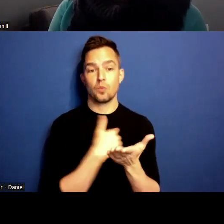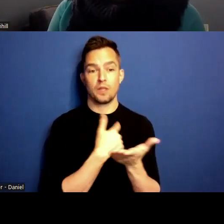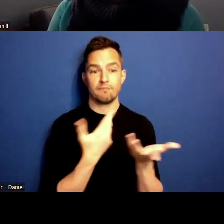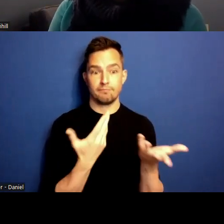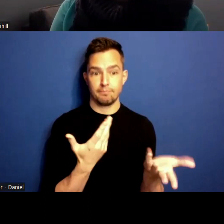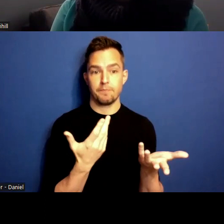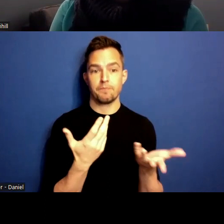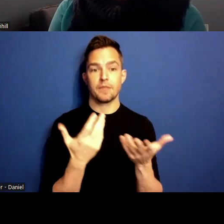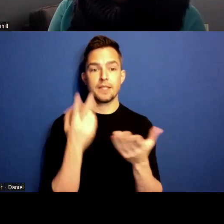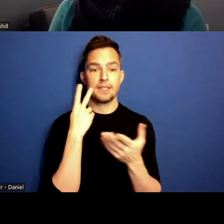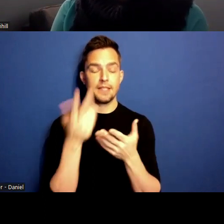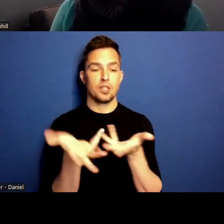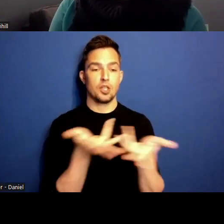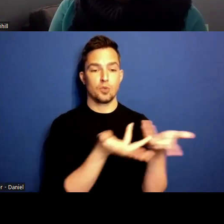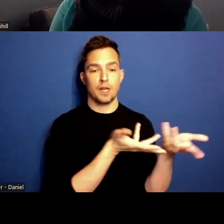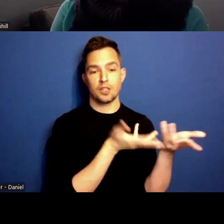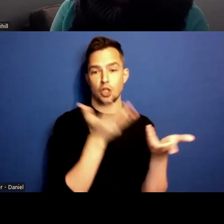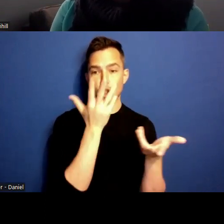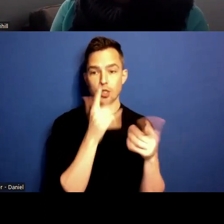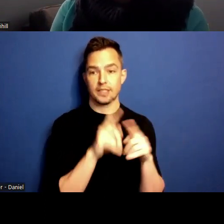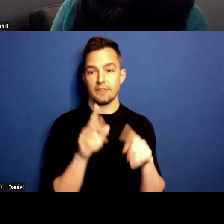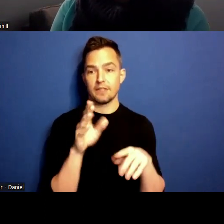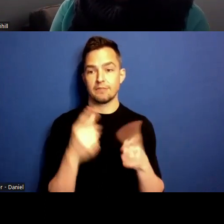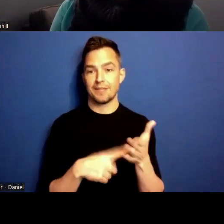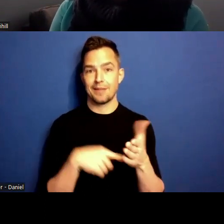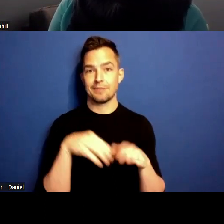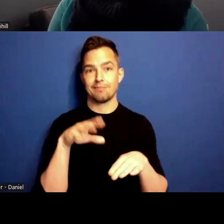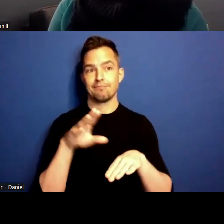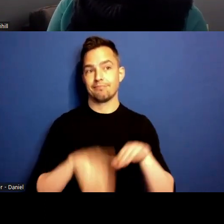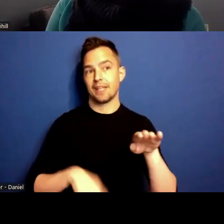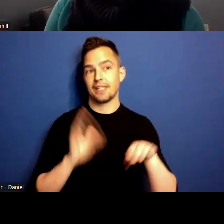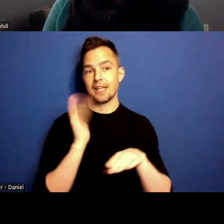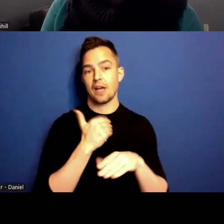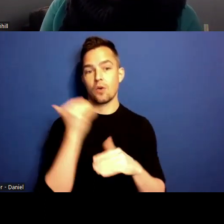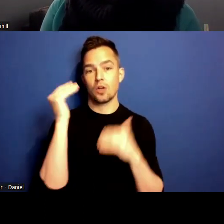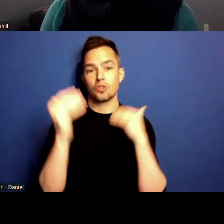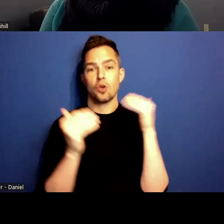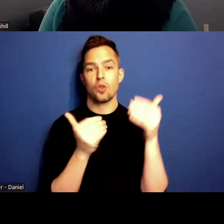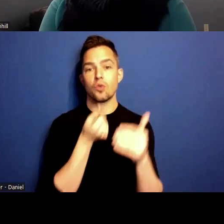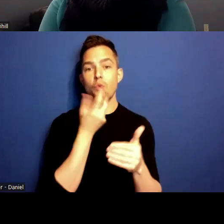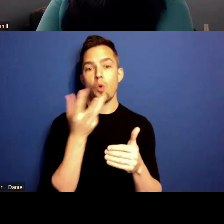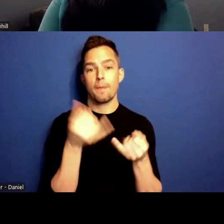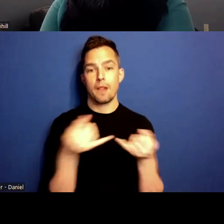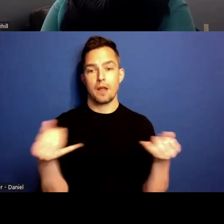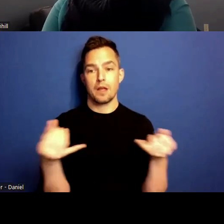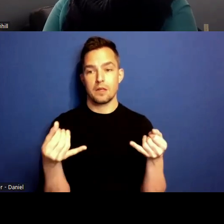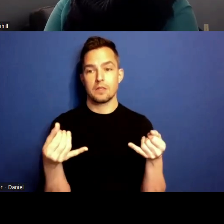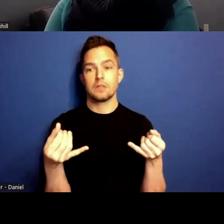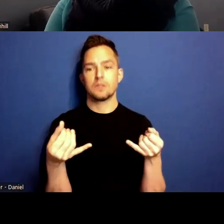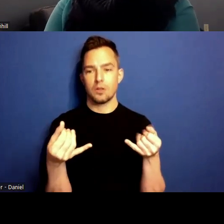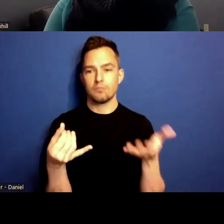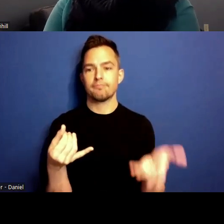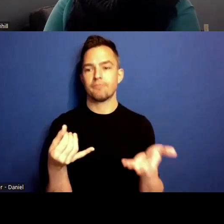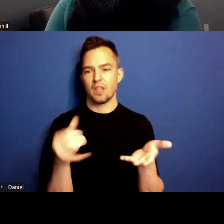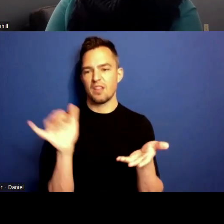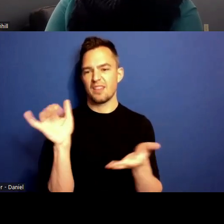seen the interactions look a little bit different sometimes than our adult warm line, and so that